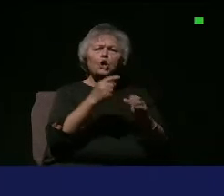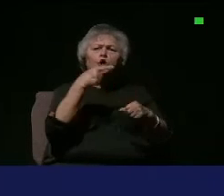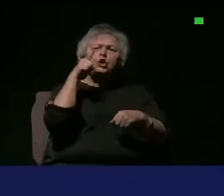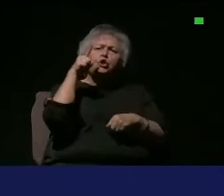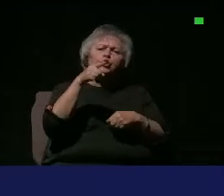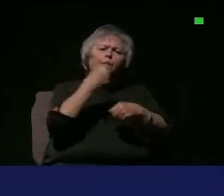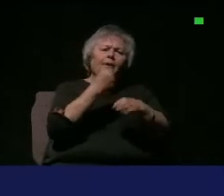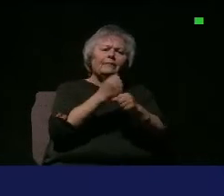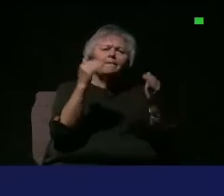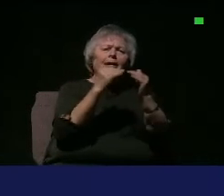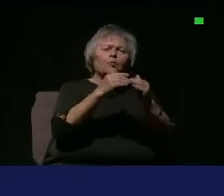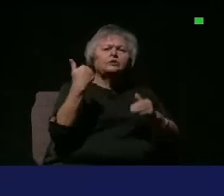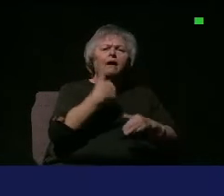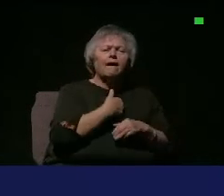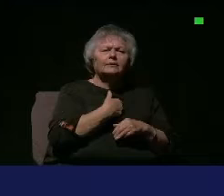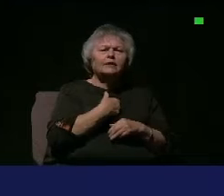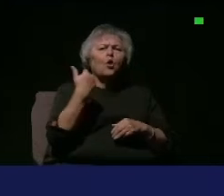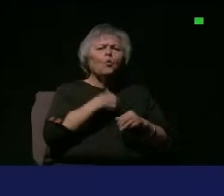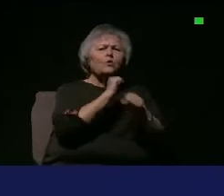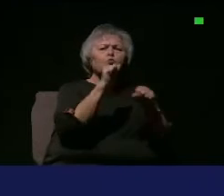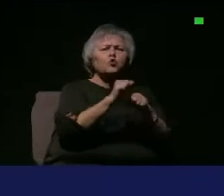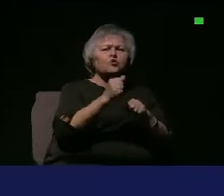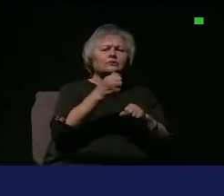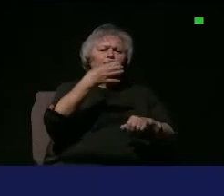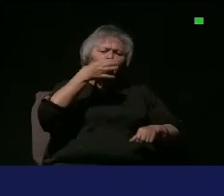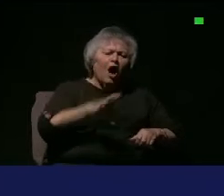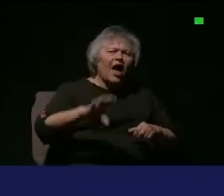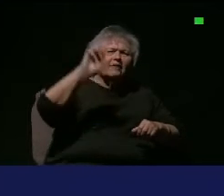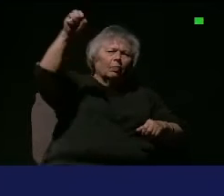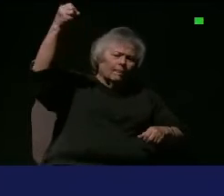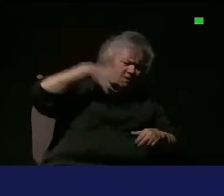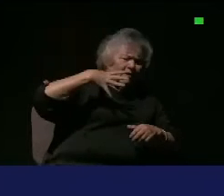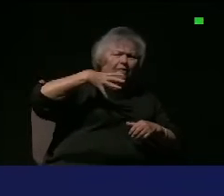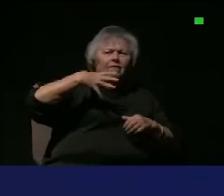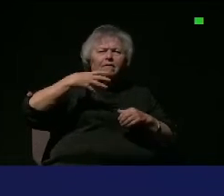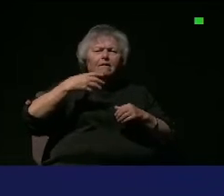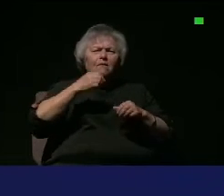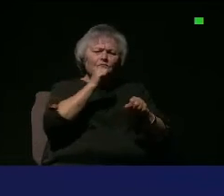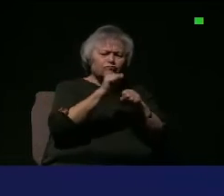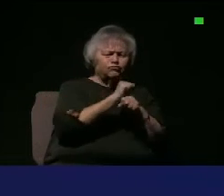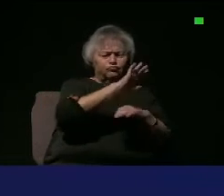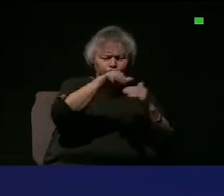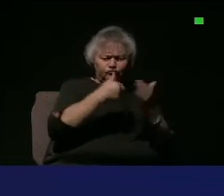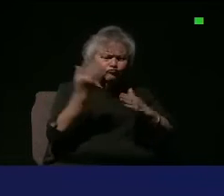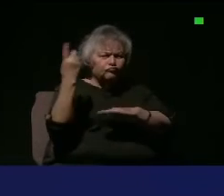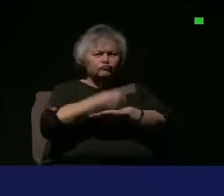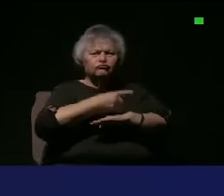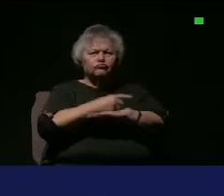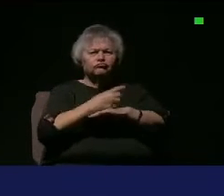the burden and the scorching heat of the day. You see, the people didn't understand. The ones who worked all day were mad,